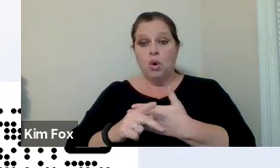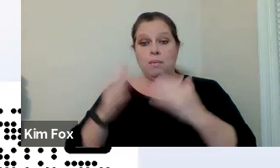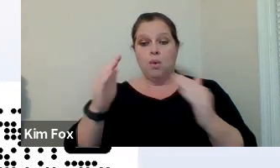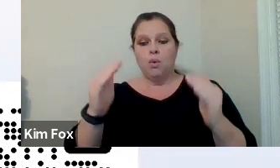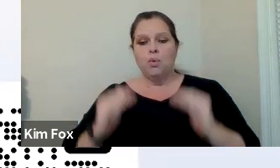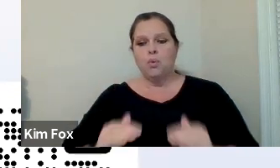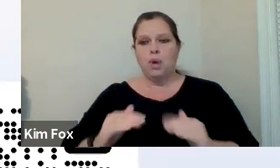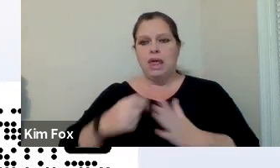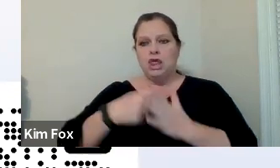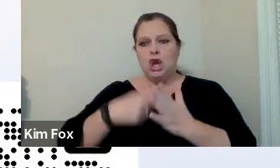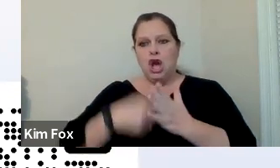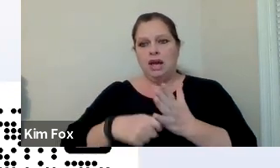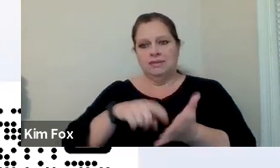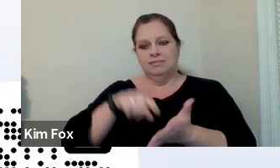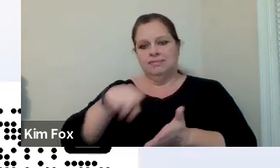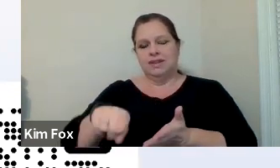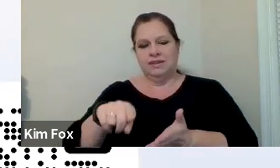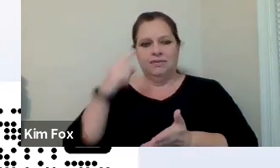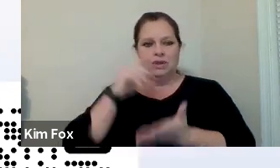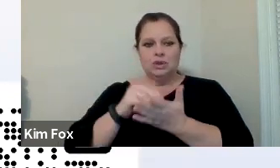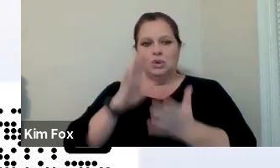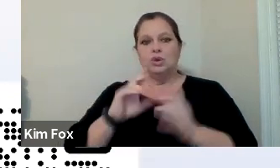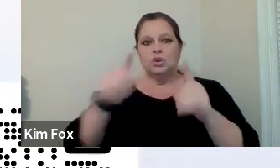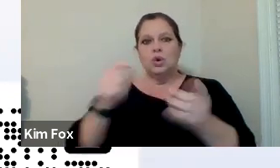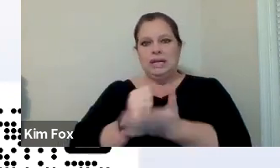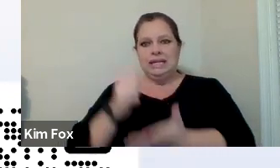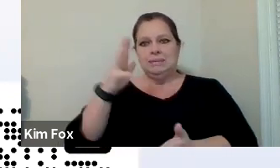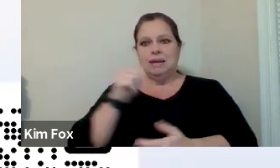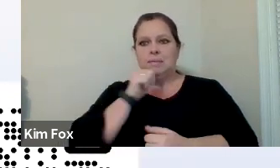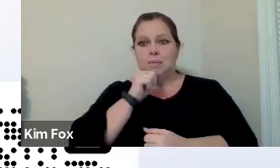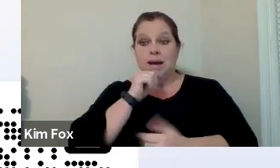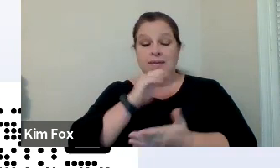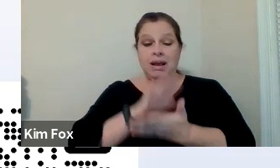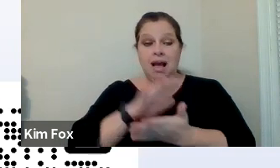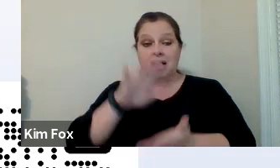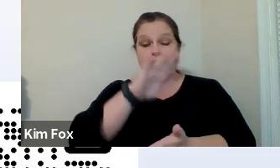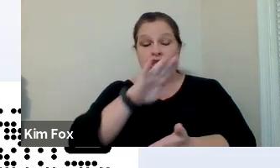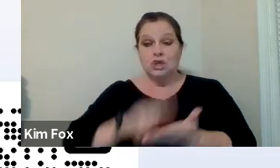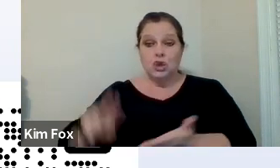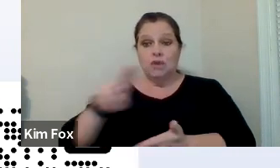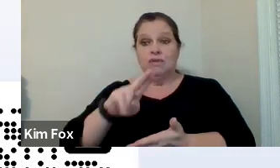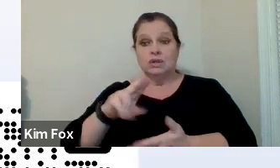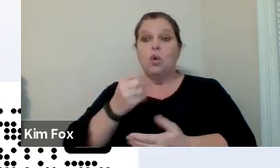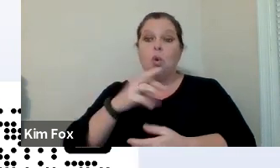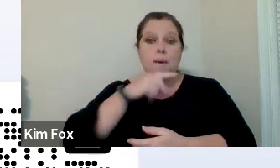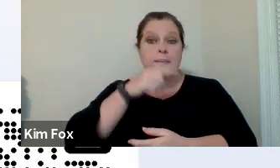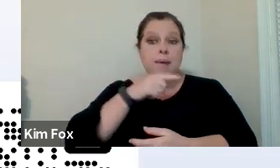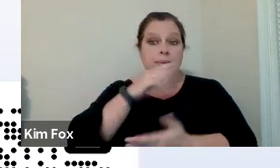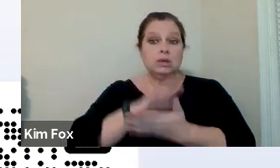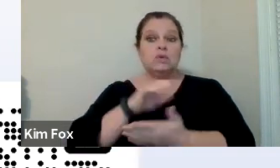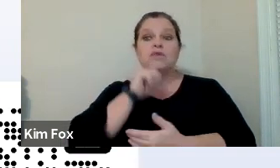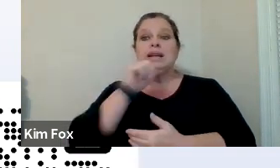tuition and fees for students attending expensive private colleges, foreign universities, or public schools as